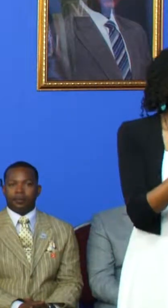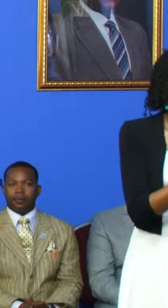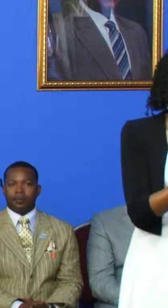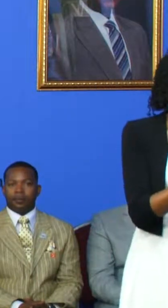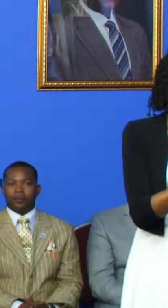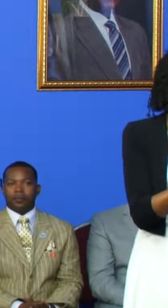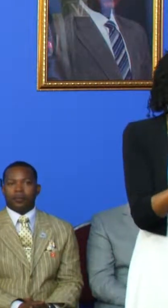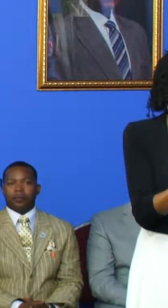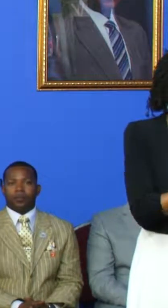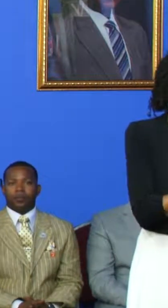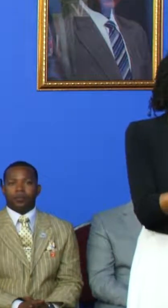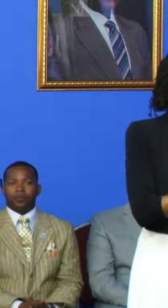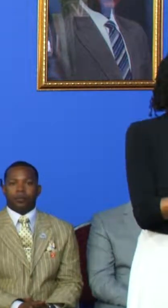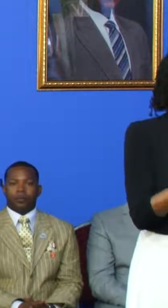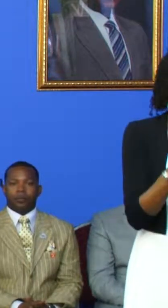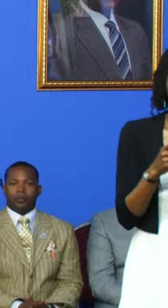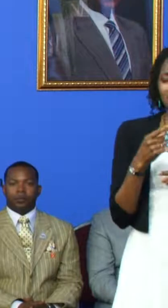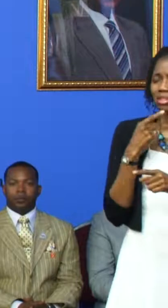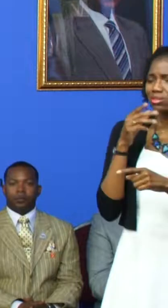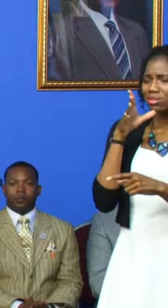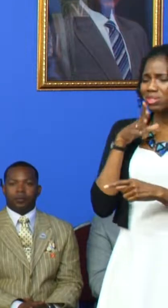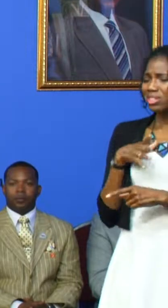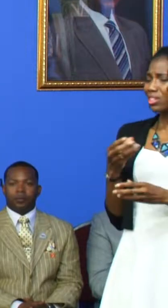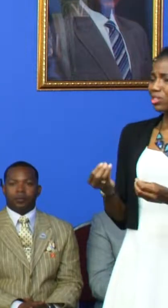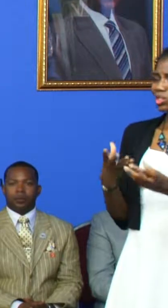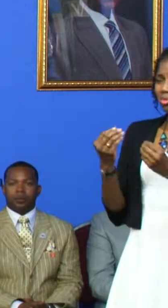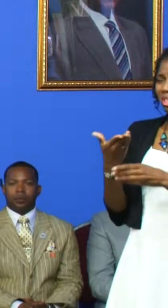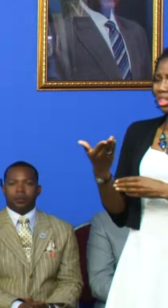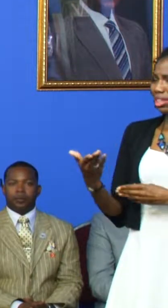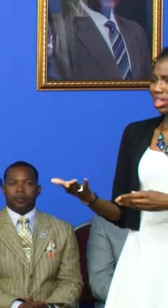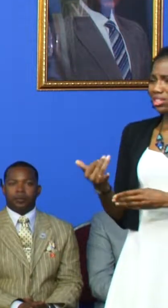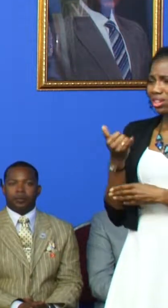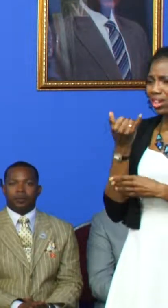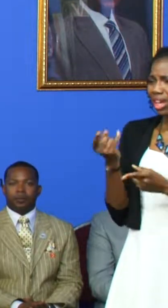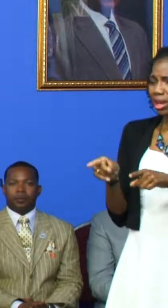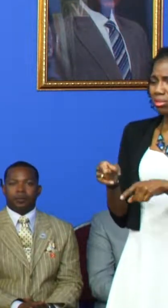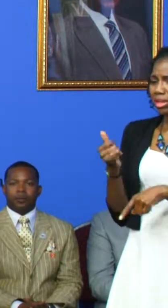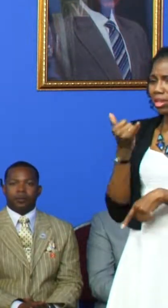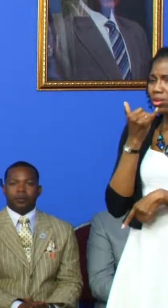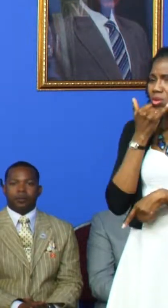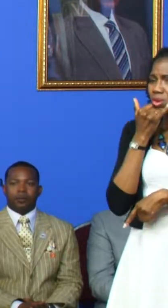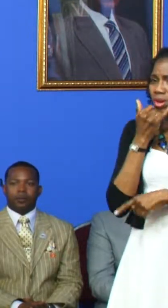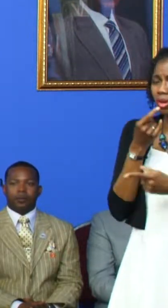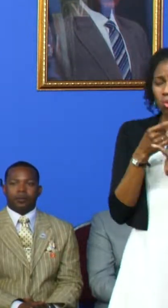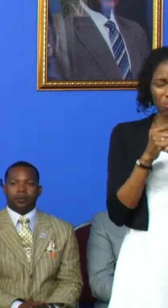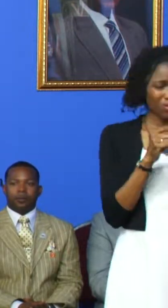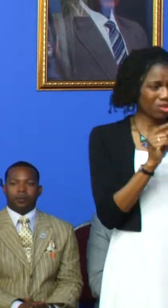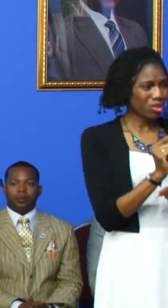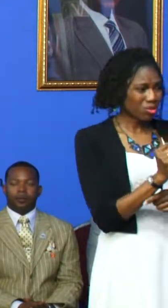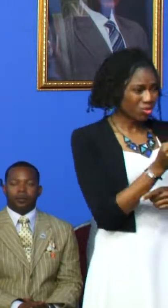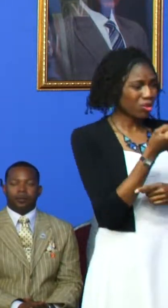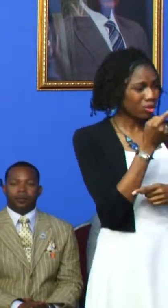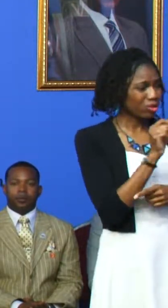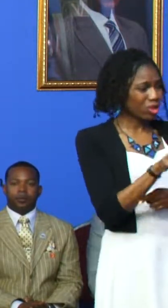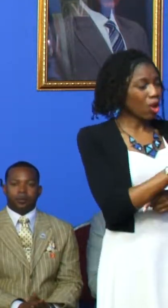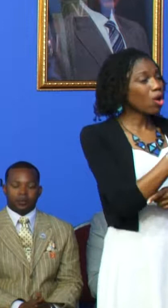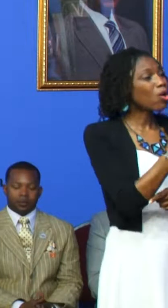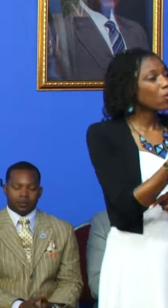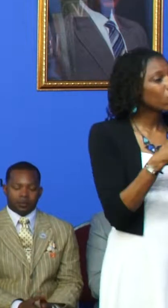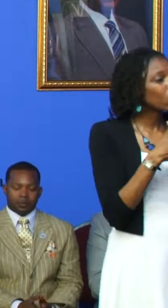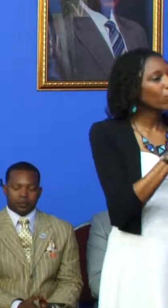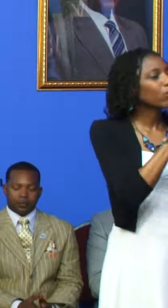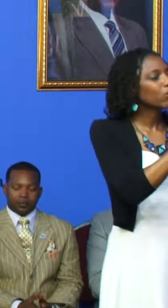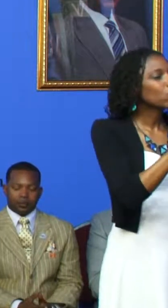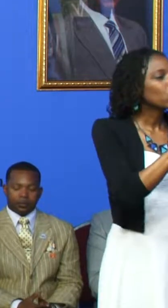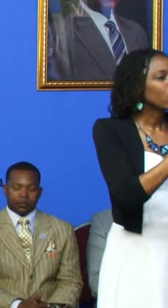so much is going wrong. I said, well, first of all, the only way you could ever be a change